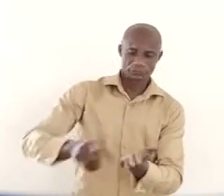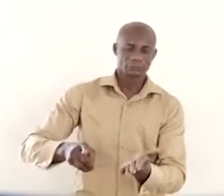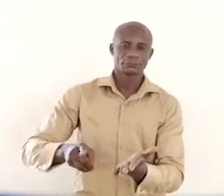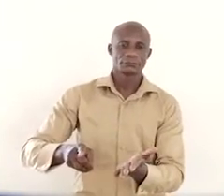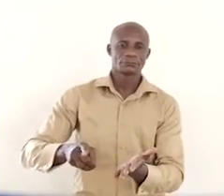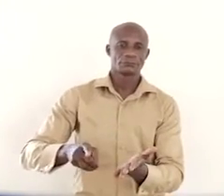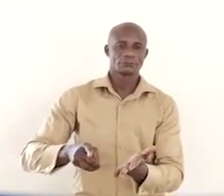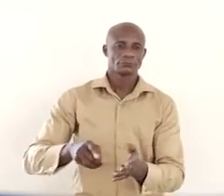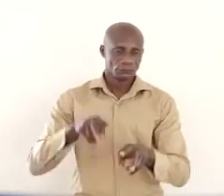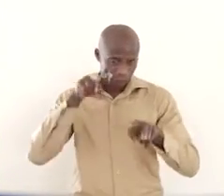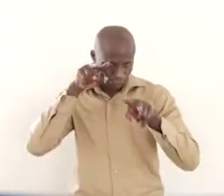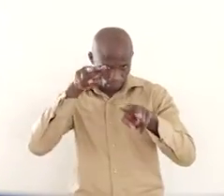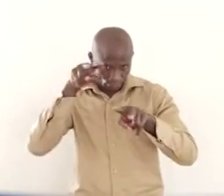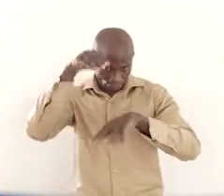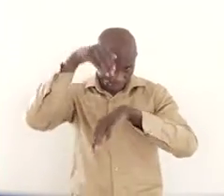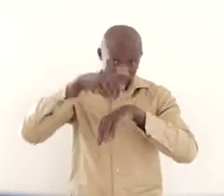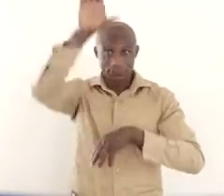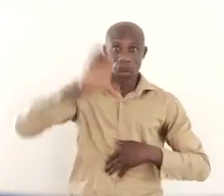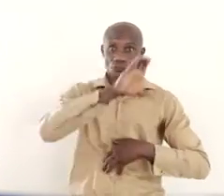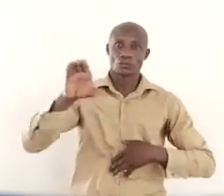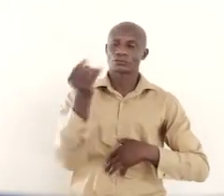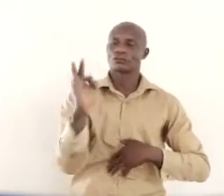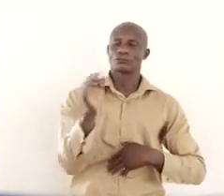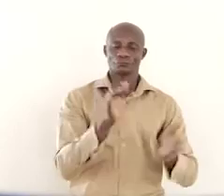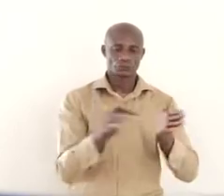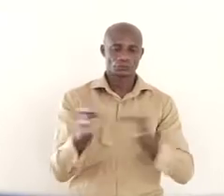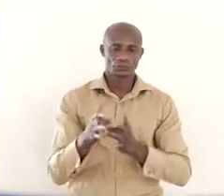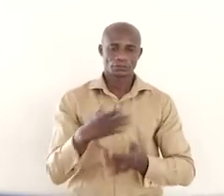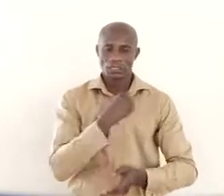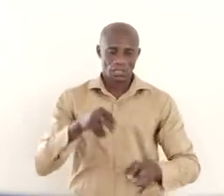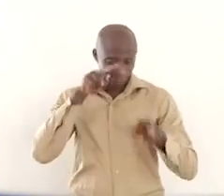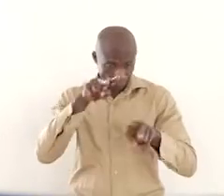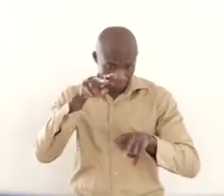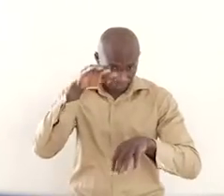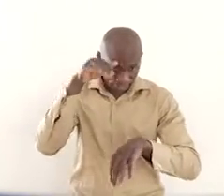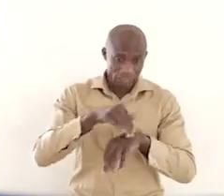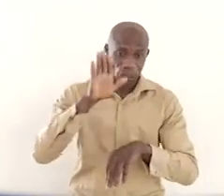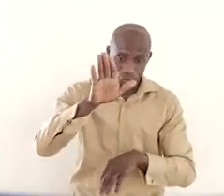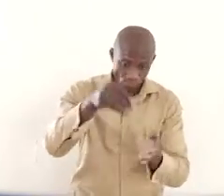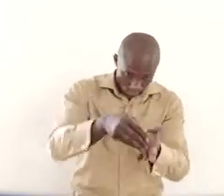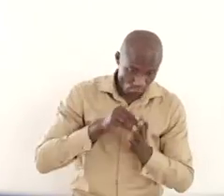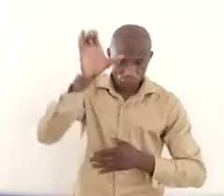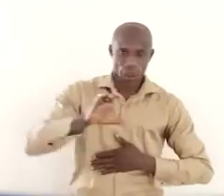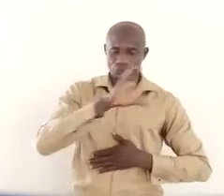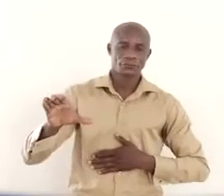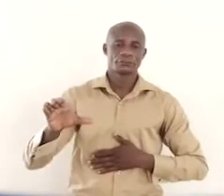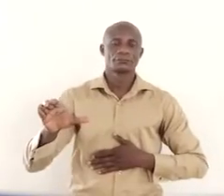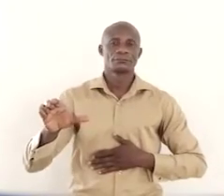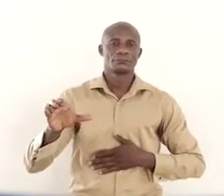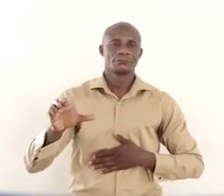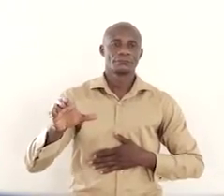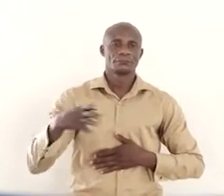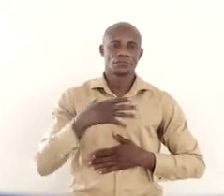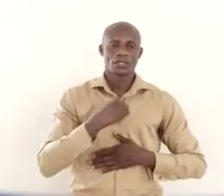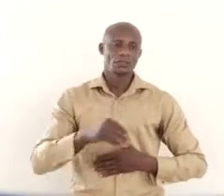discrimination. Look at the cross of Jesus and then look at your own individual cross